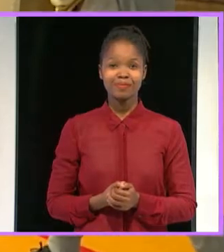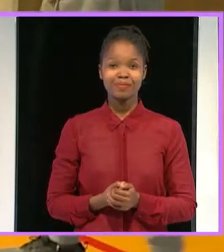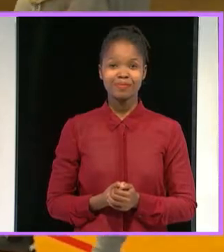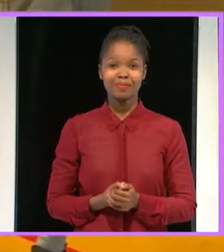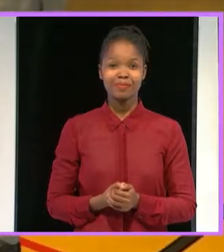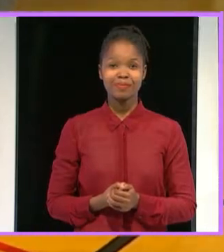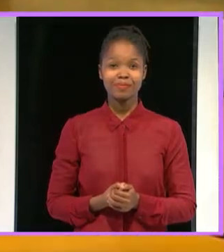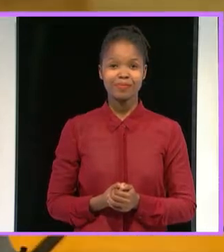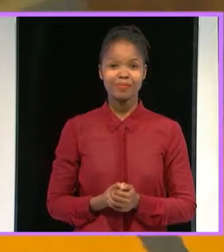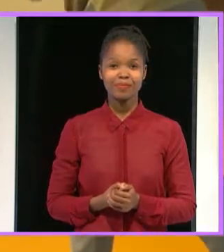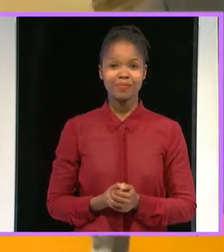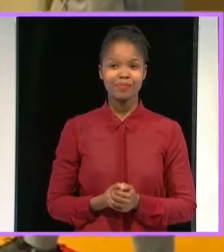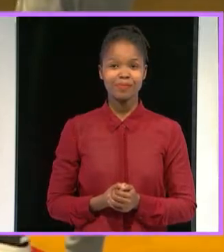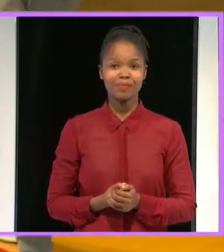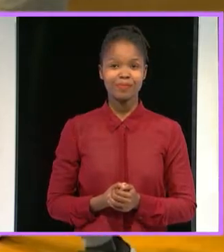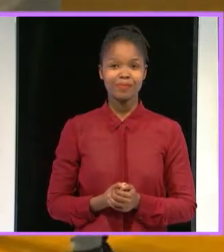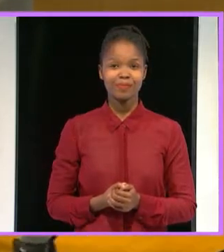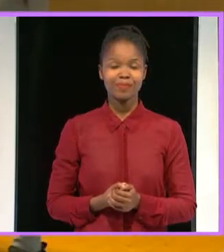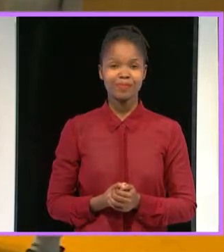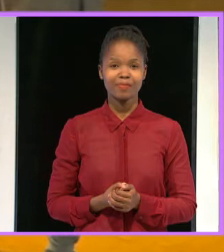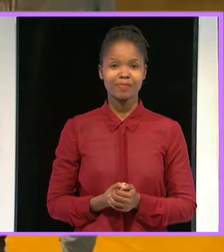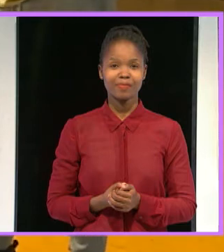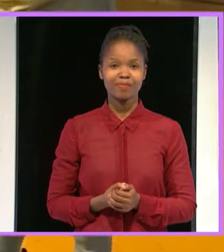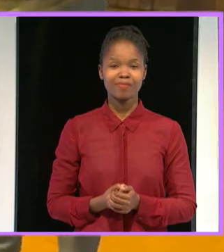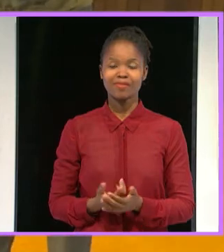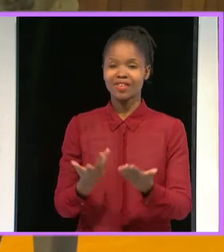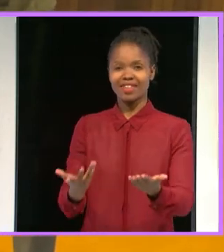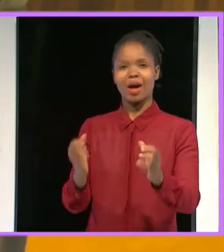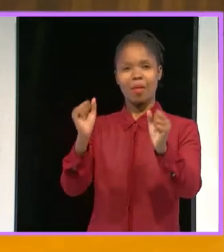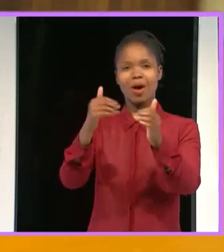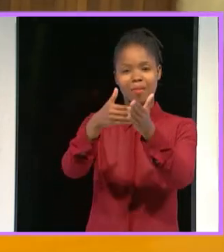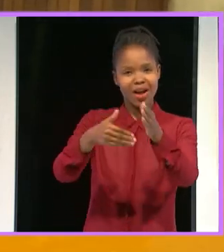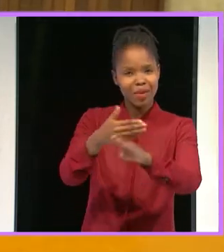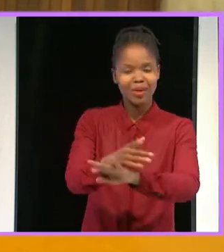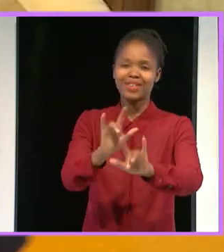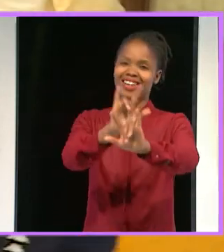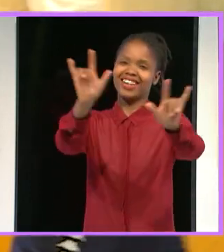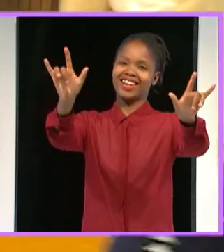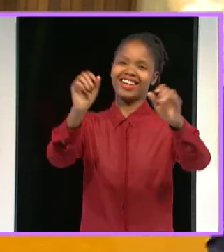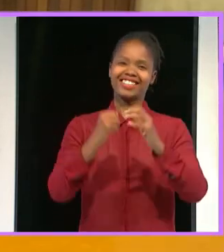This is Beyond Boundaries. See you guys.